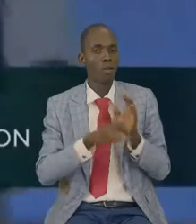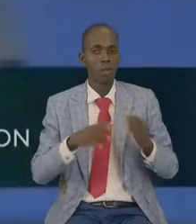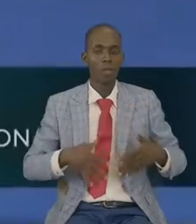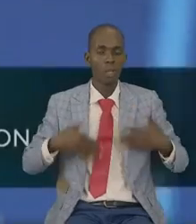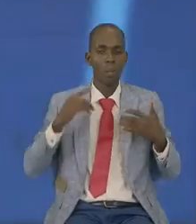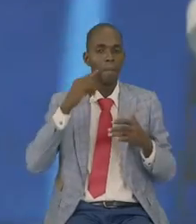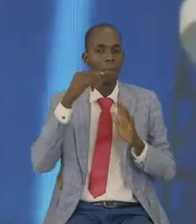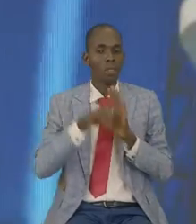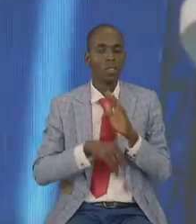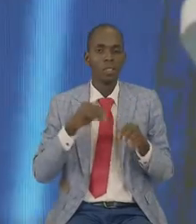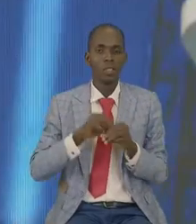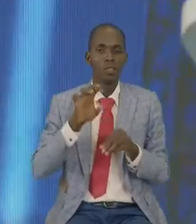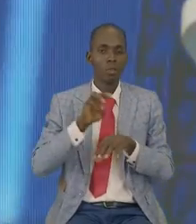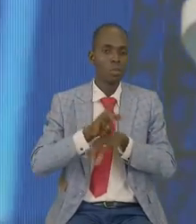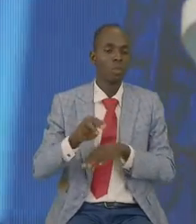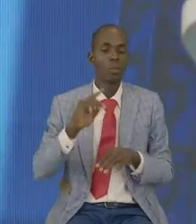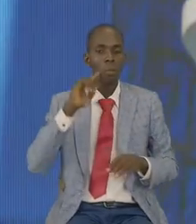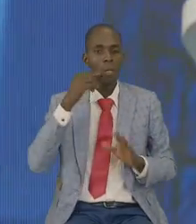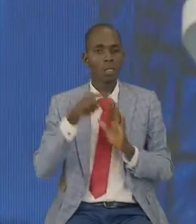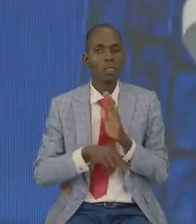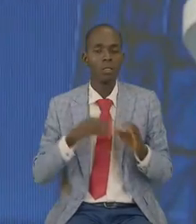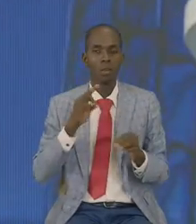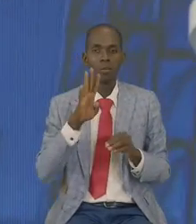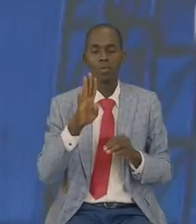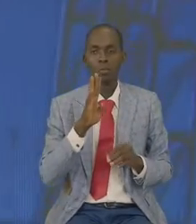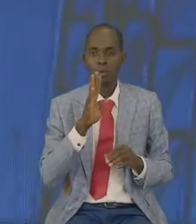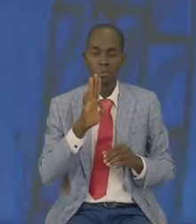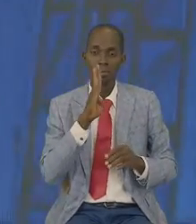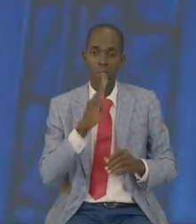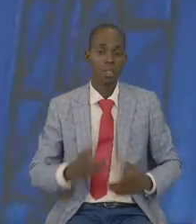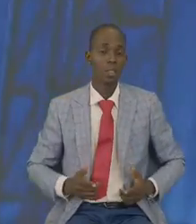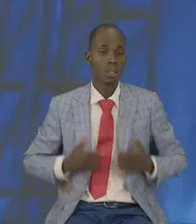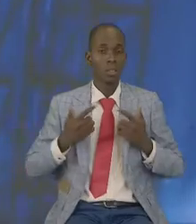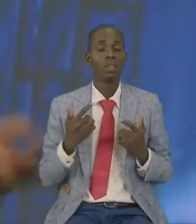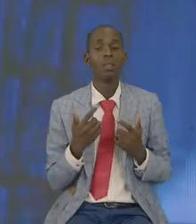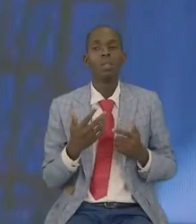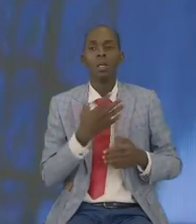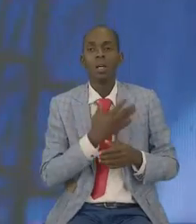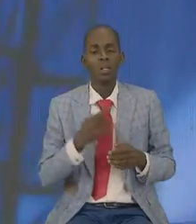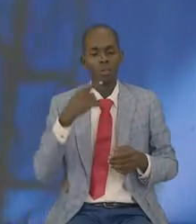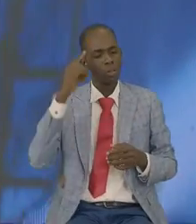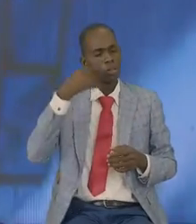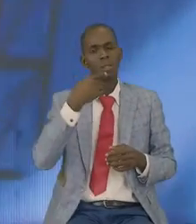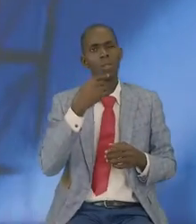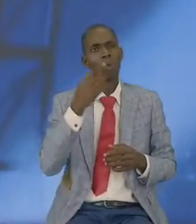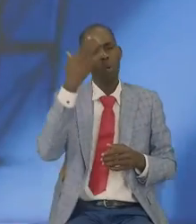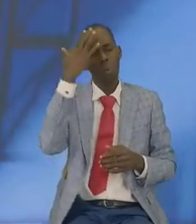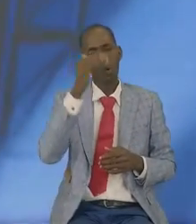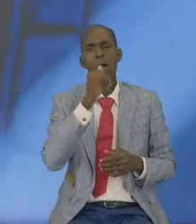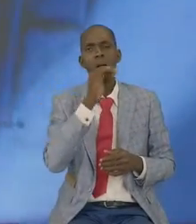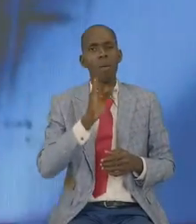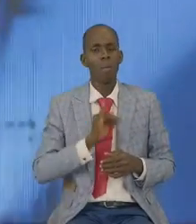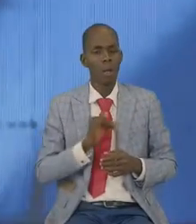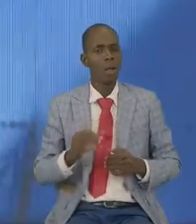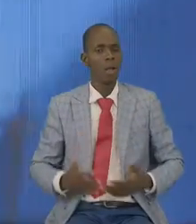ministry and the bitterness of your existence. And you have been wondering, why am I alive? And why am